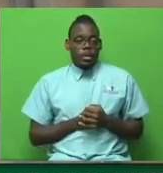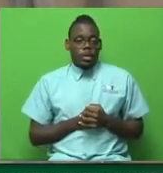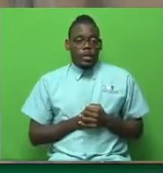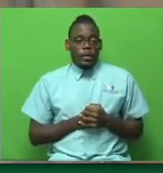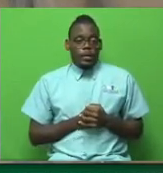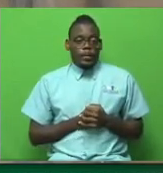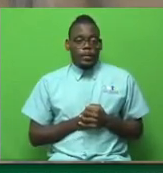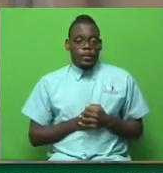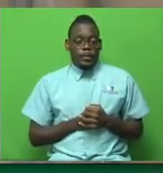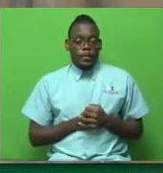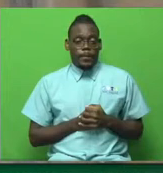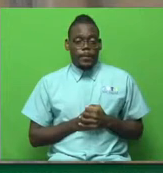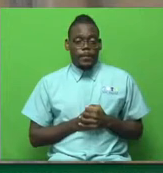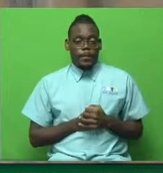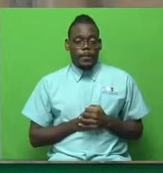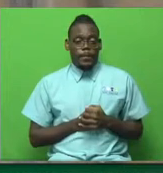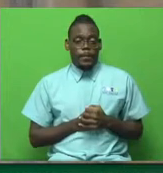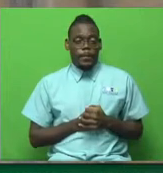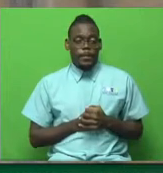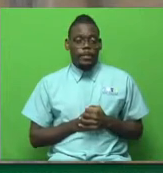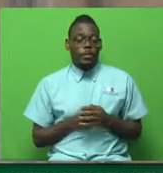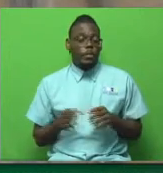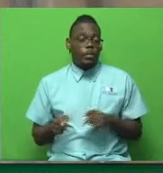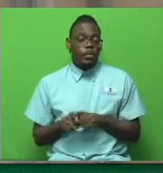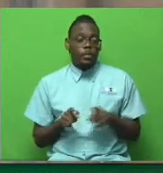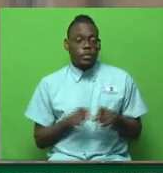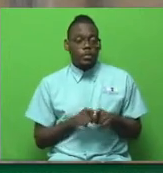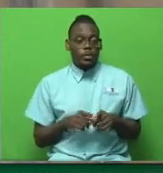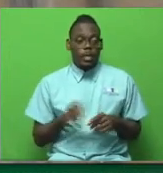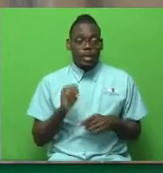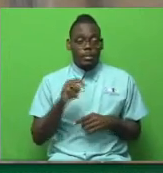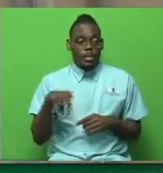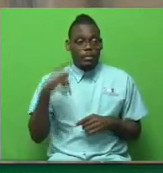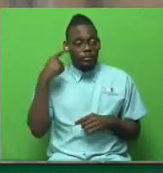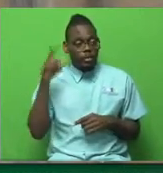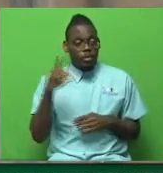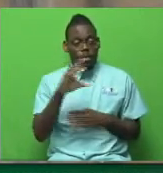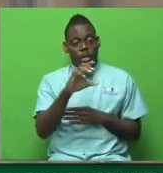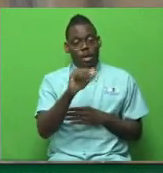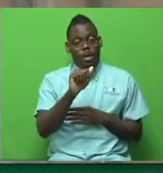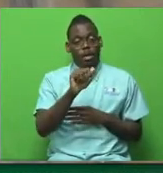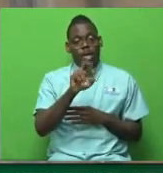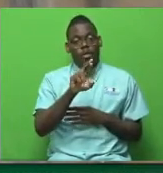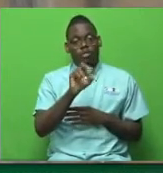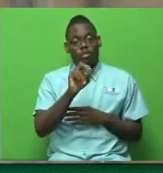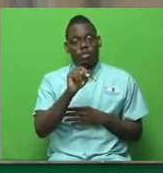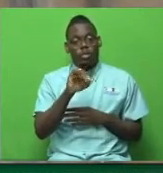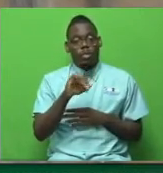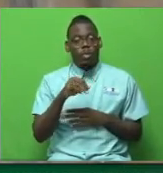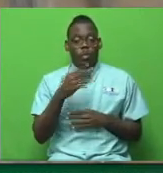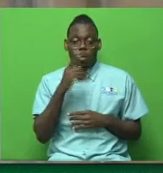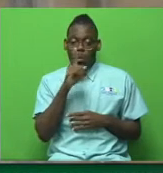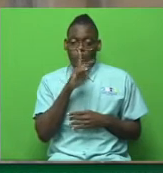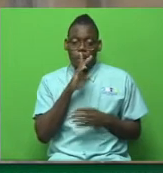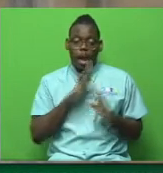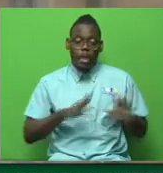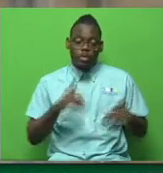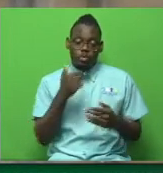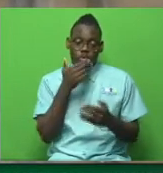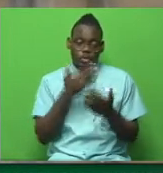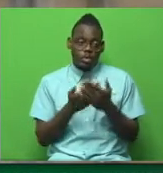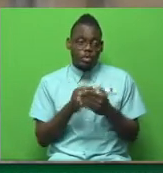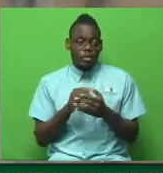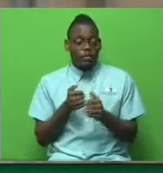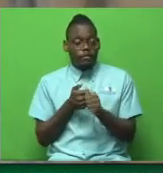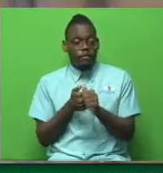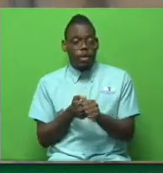at least at least currently East did not cross that line but he Fashions himself after Dr Tim Gopi